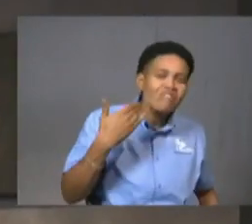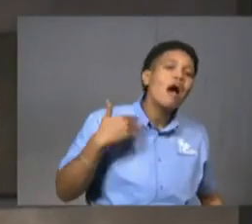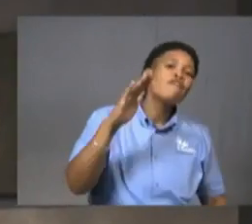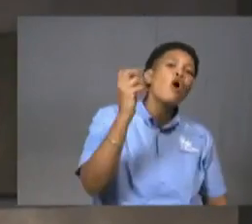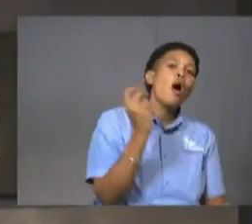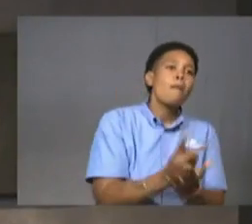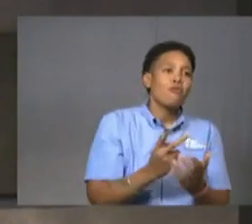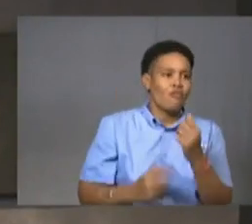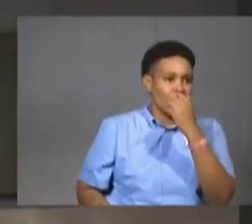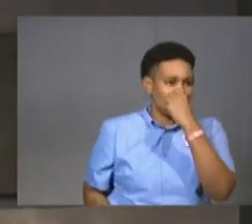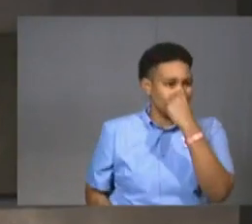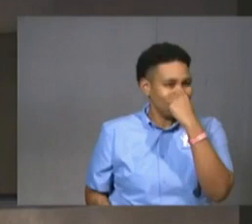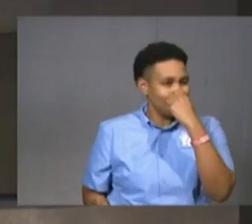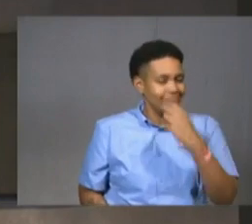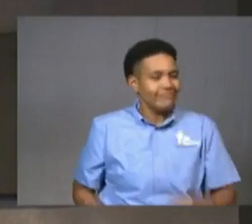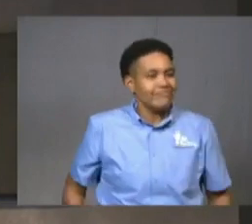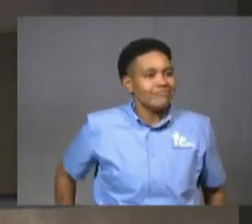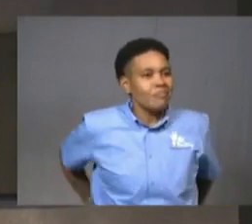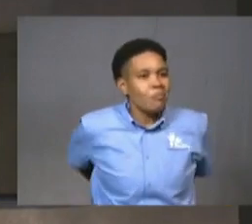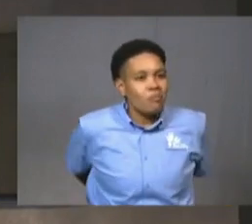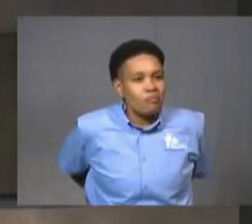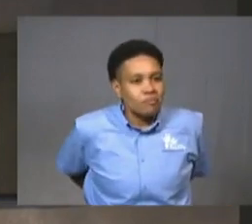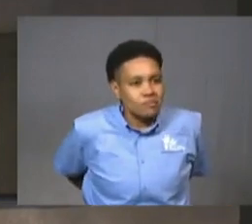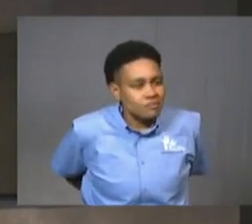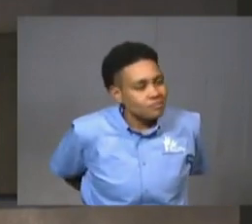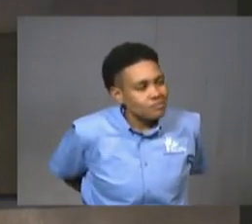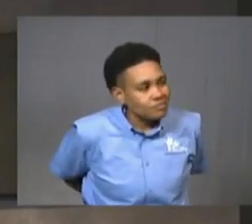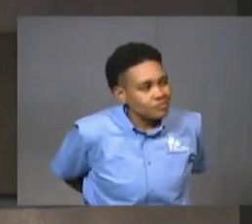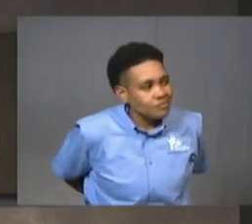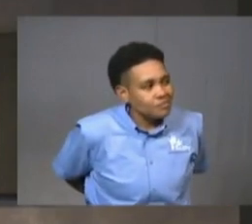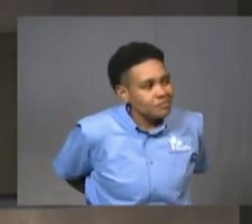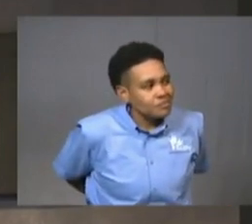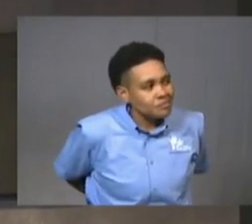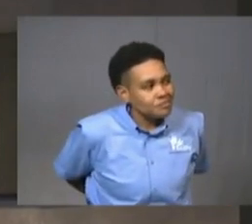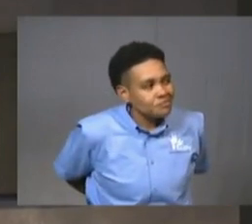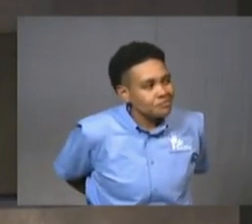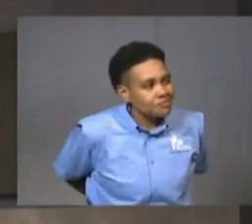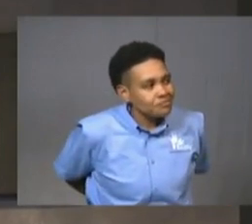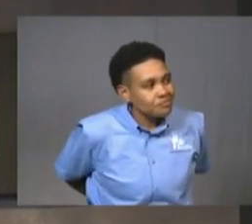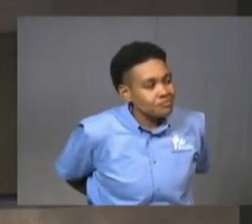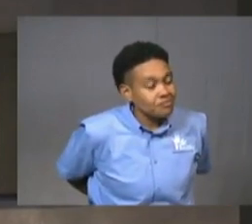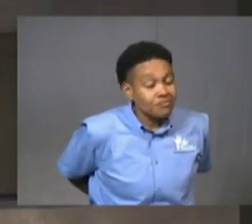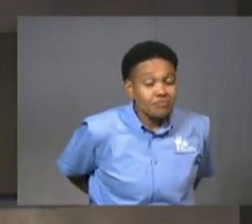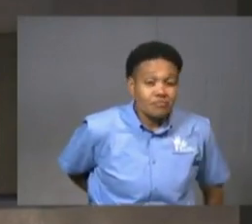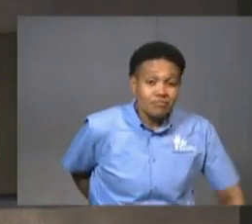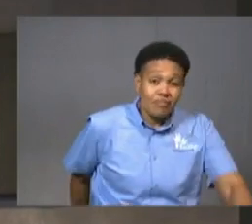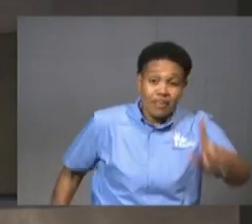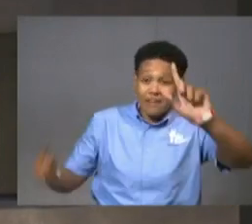In terms of housing, the People's National Party has delivered more housing for